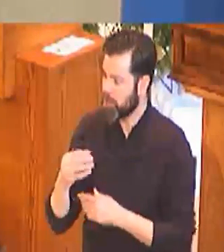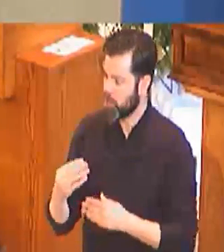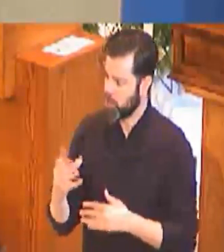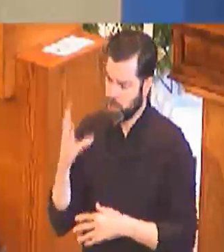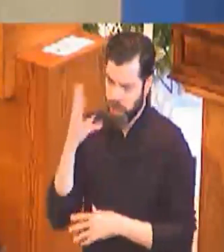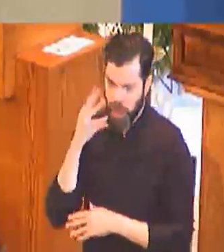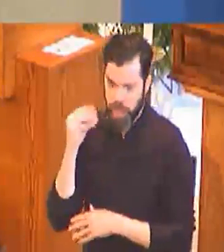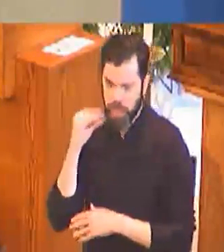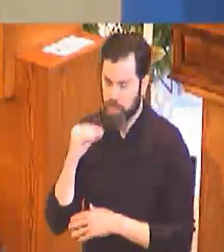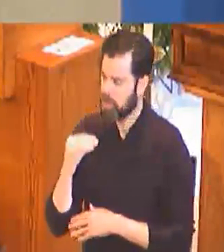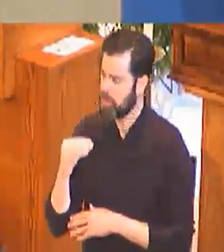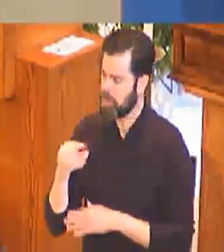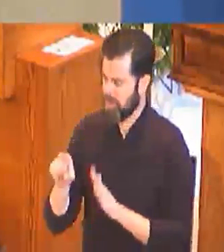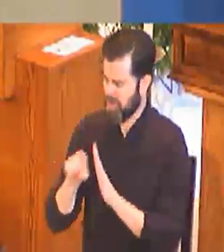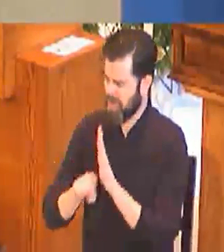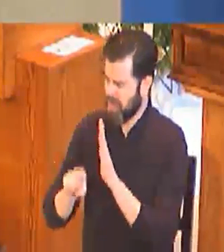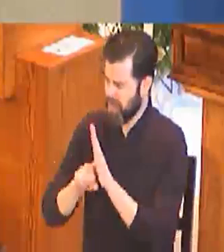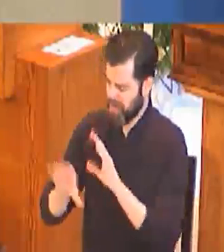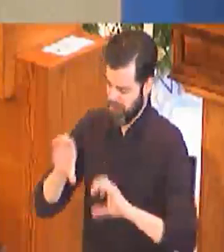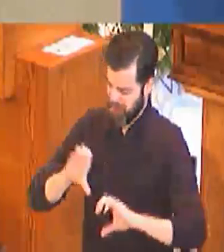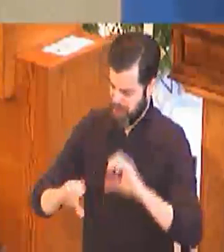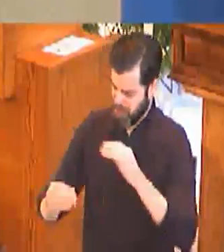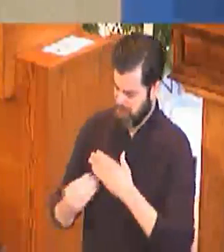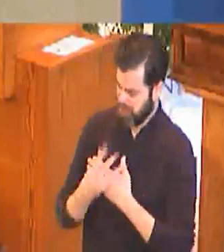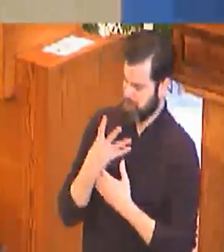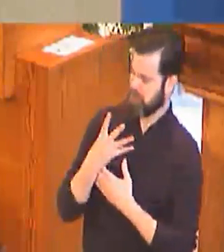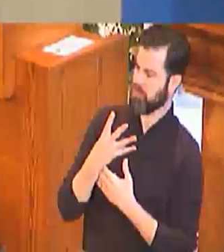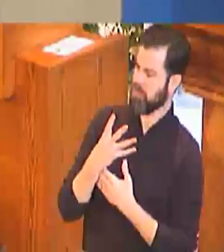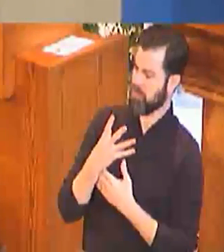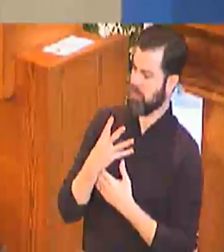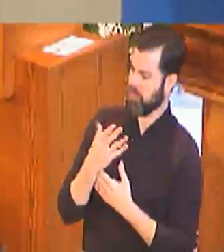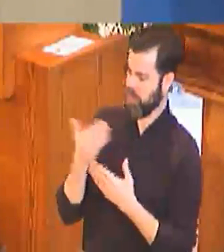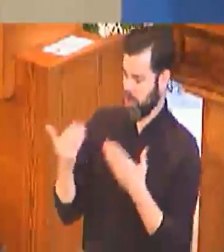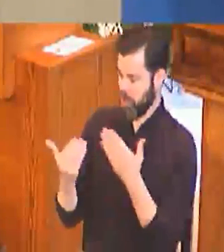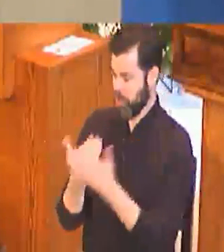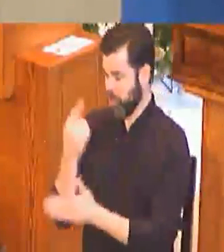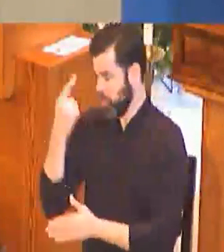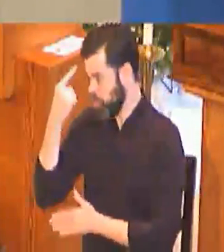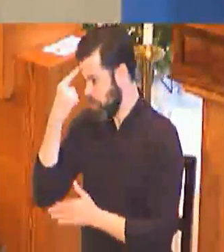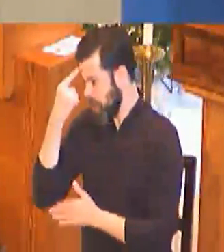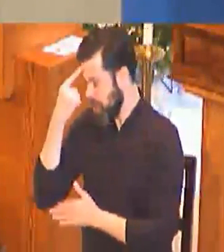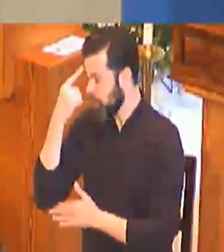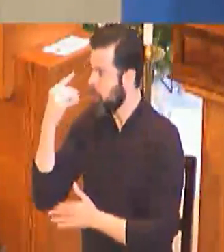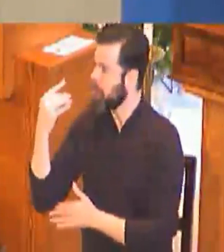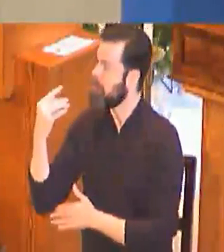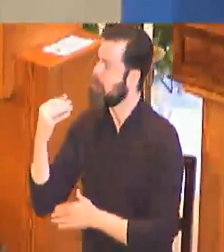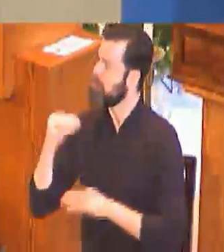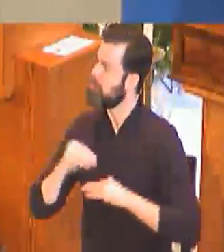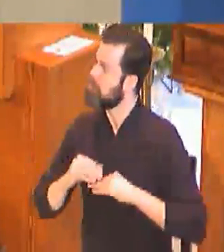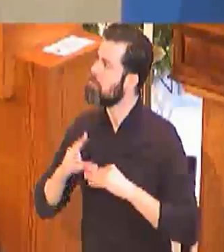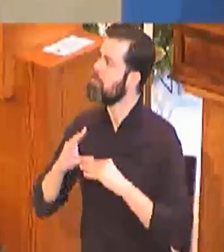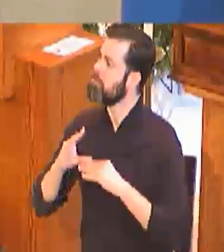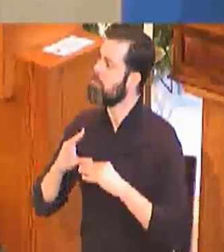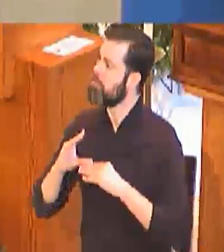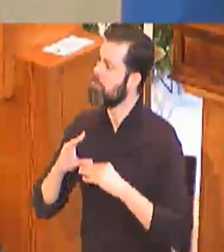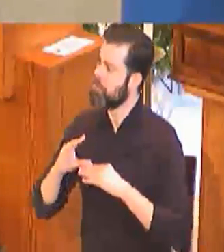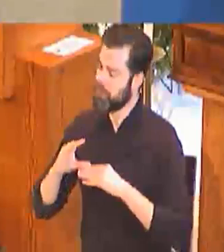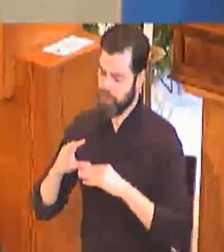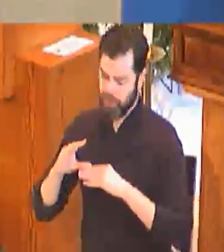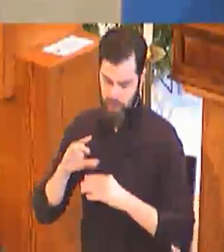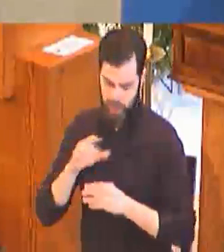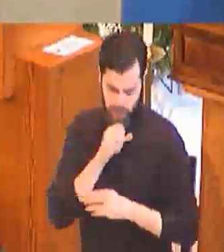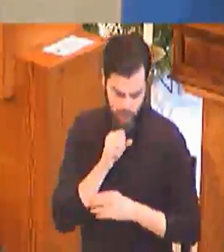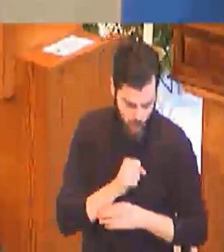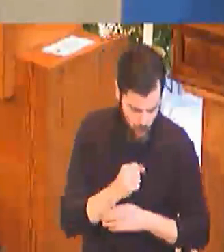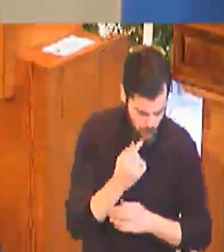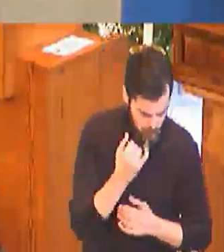Because there's no clash. The new thoughts are transforming the old thoughts as